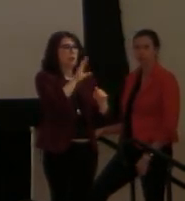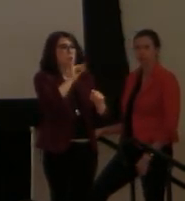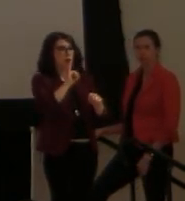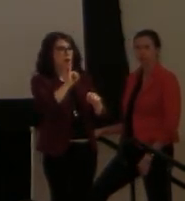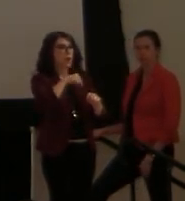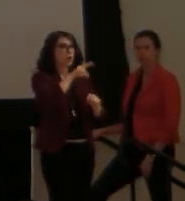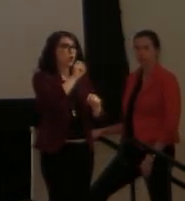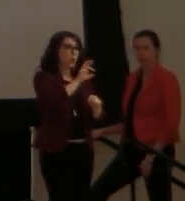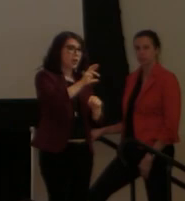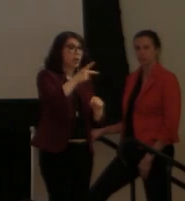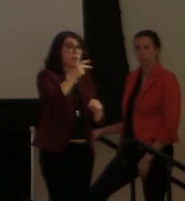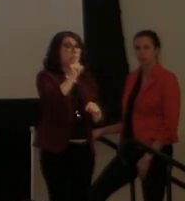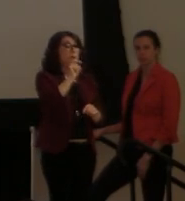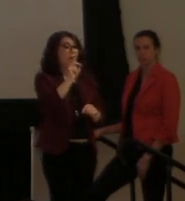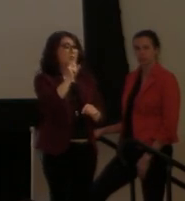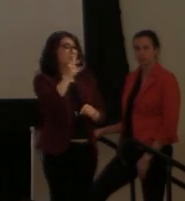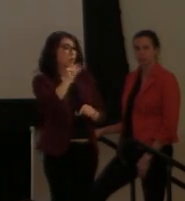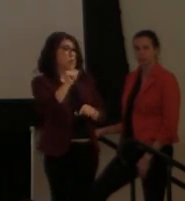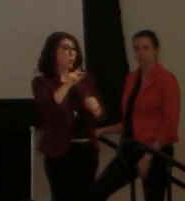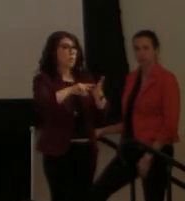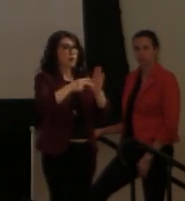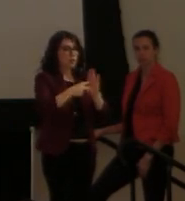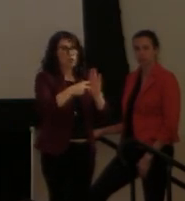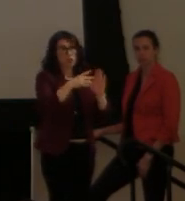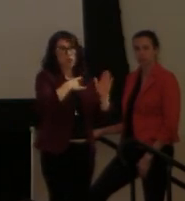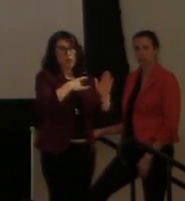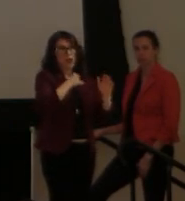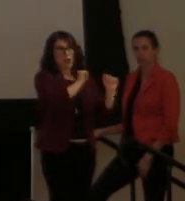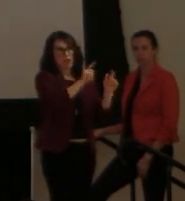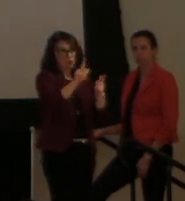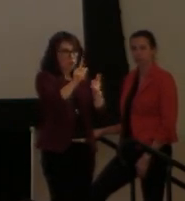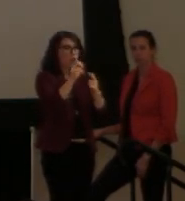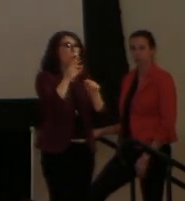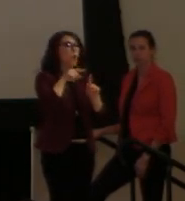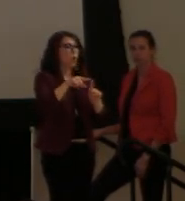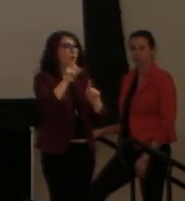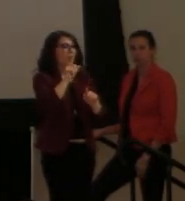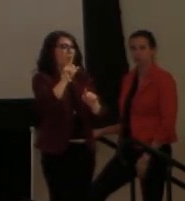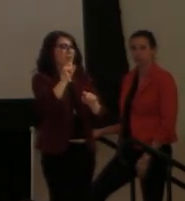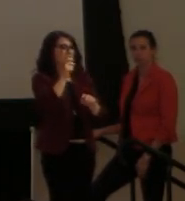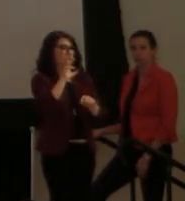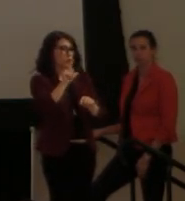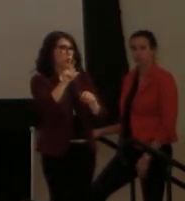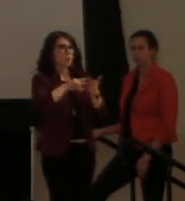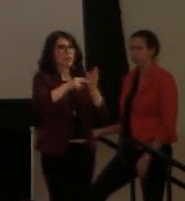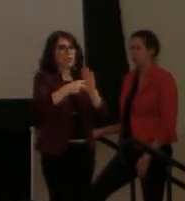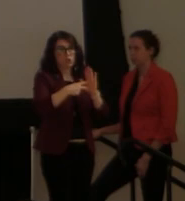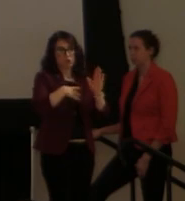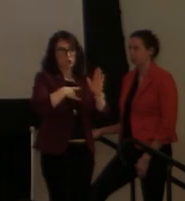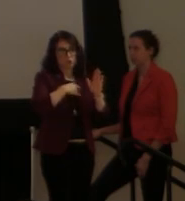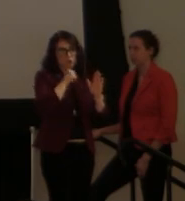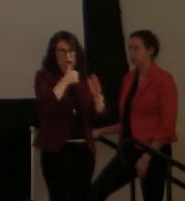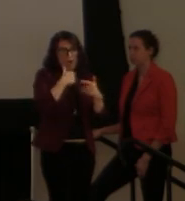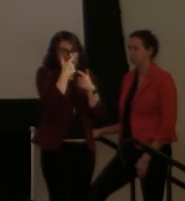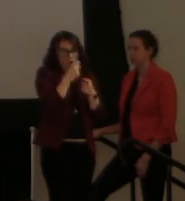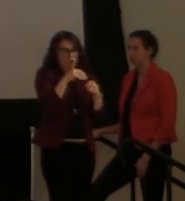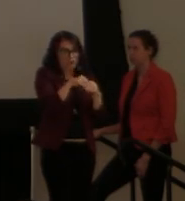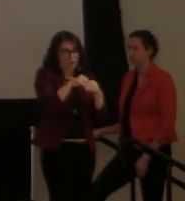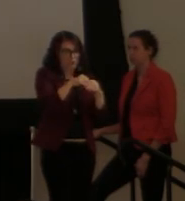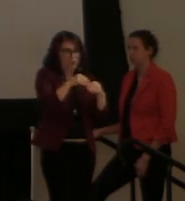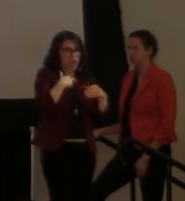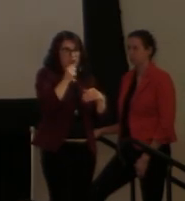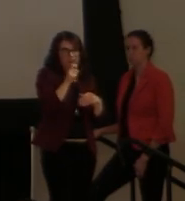queer, pansexual, meaning you basically like everybody, or asexual, meaning you don't have an interest in having